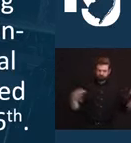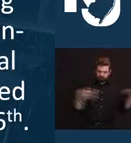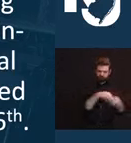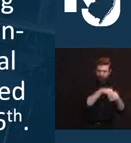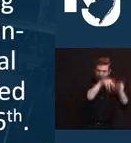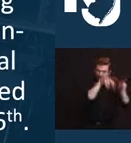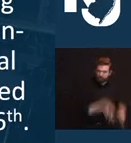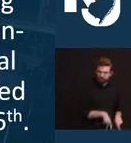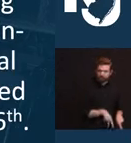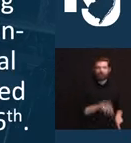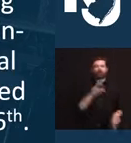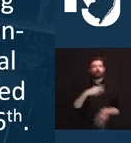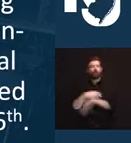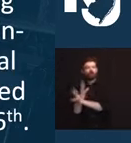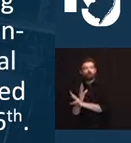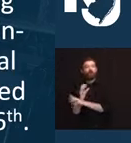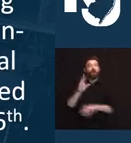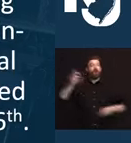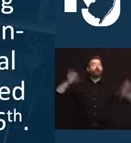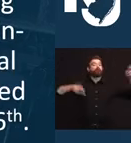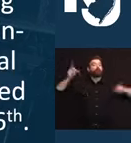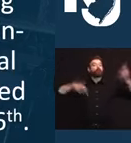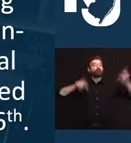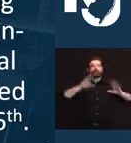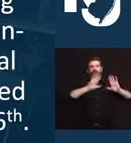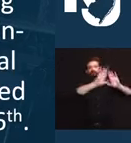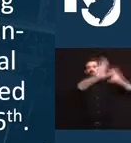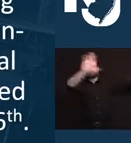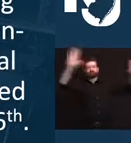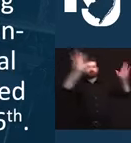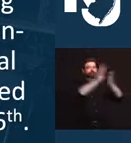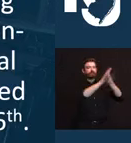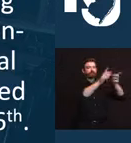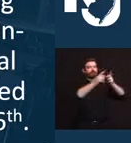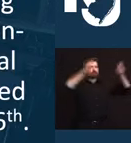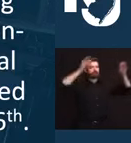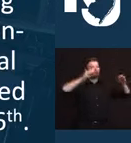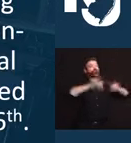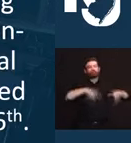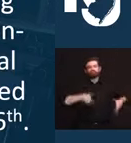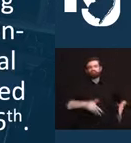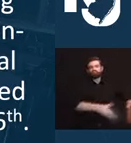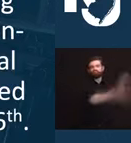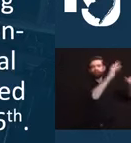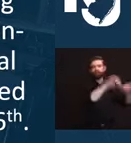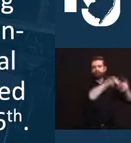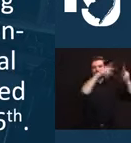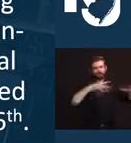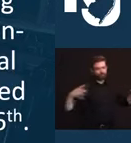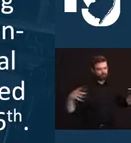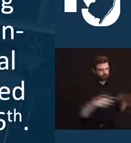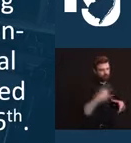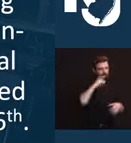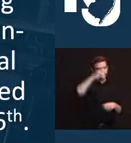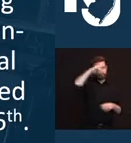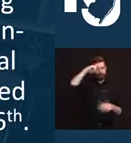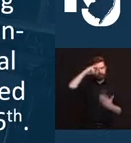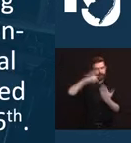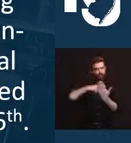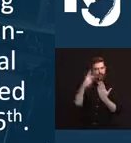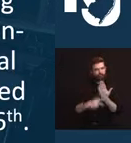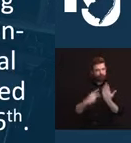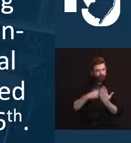these programs in motion because our health metrics tell us that we can. First, our